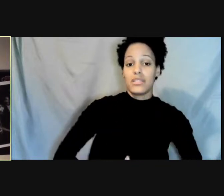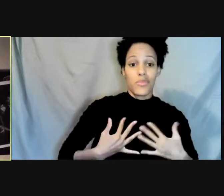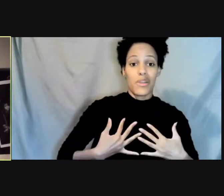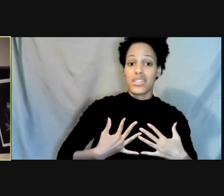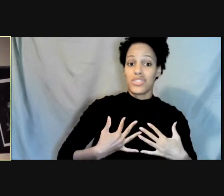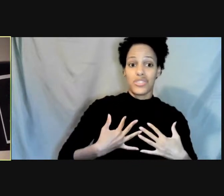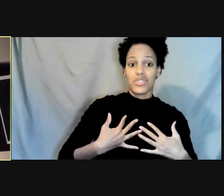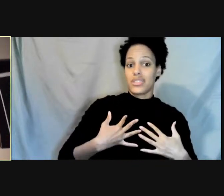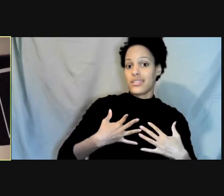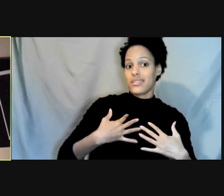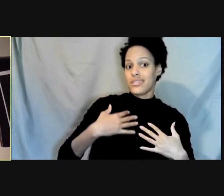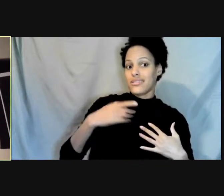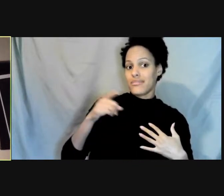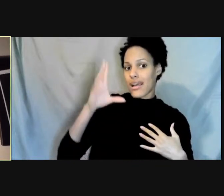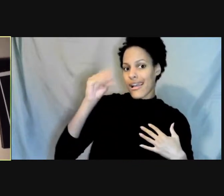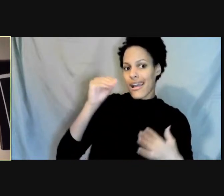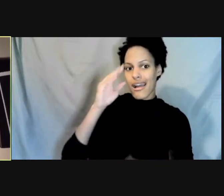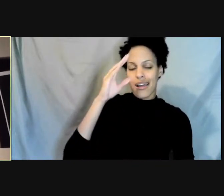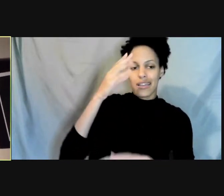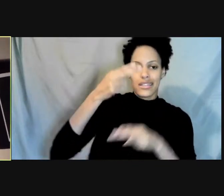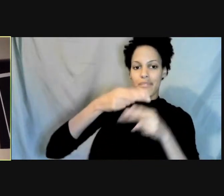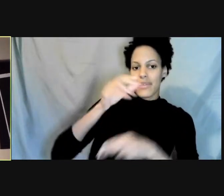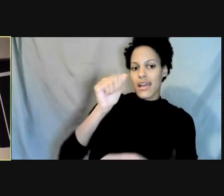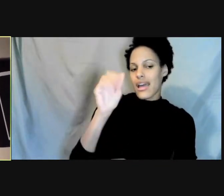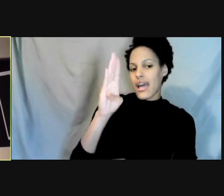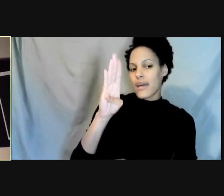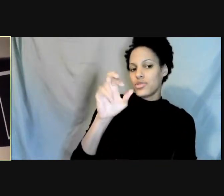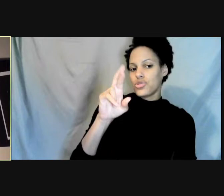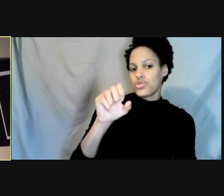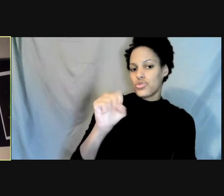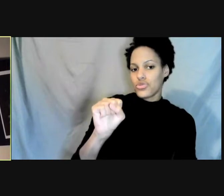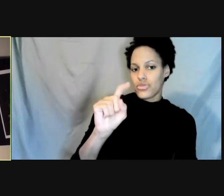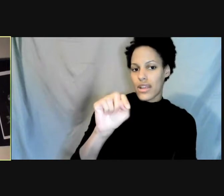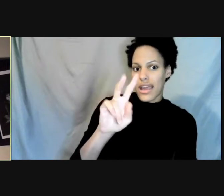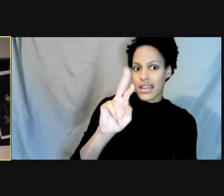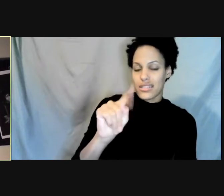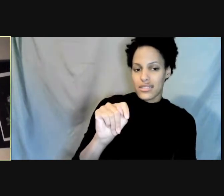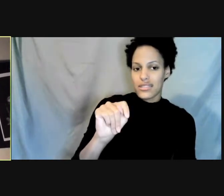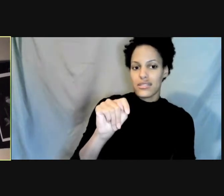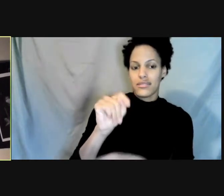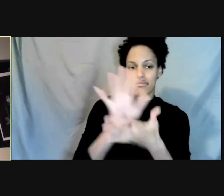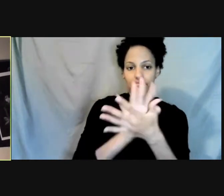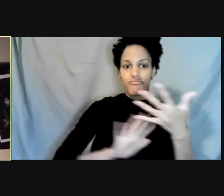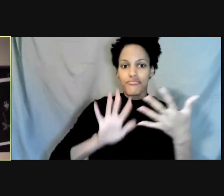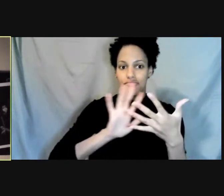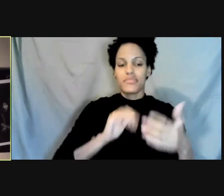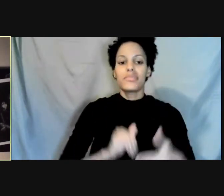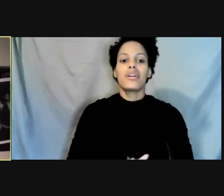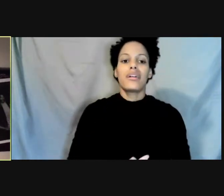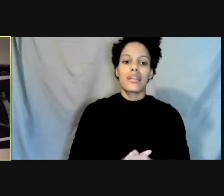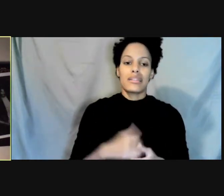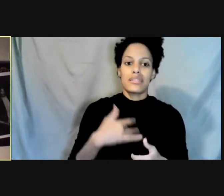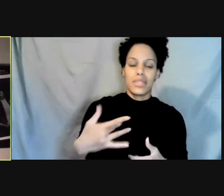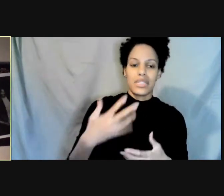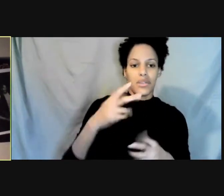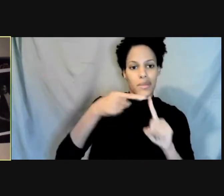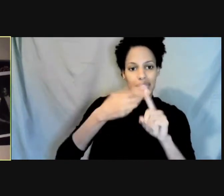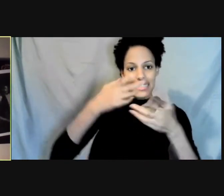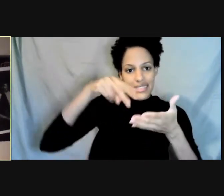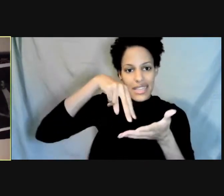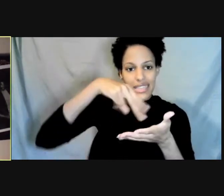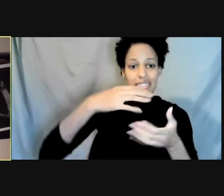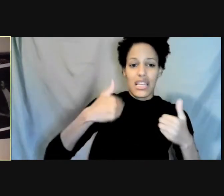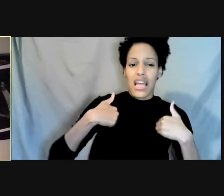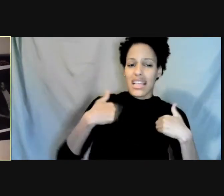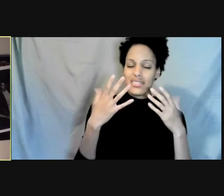that look. You know how cats are stoic? He always has this stoic look on his face when he danced, man. So he inspired that picture, man. And you